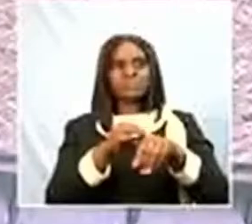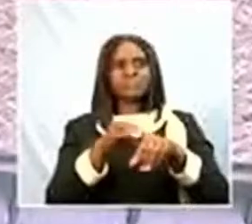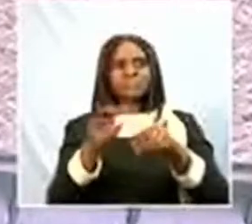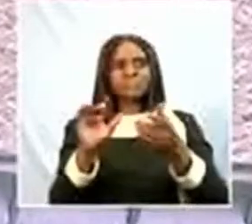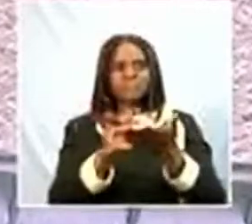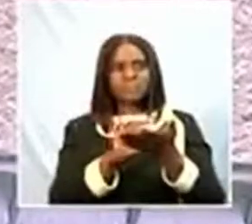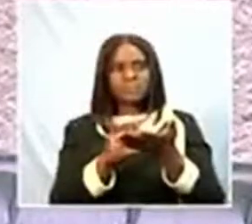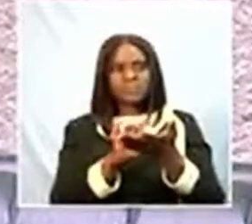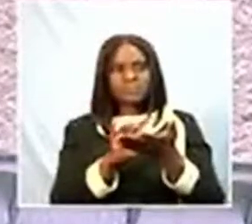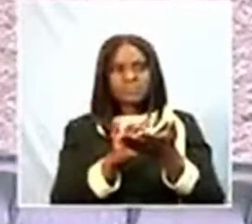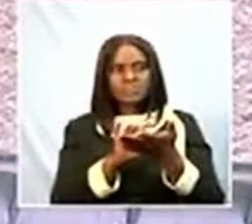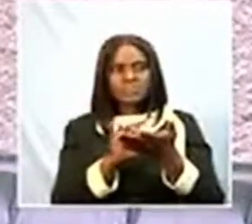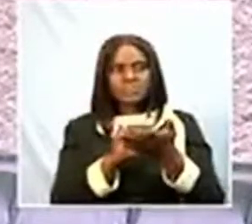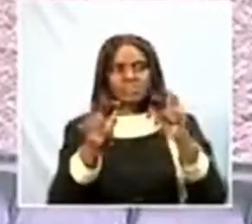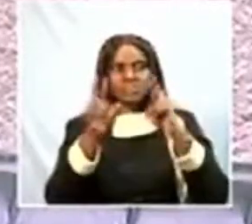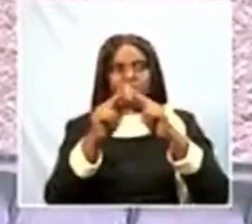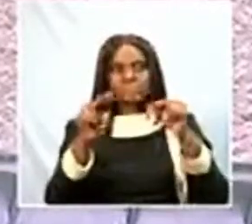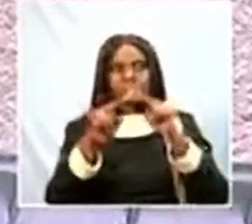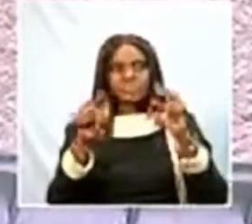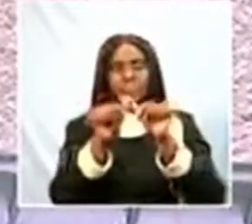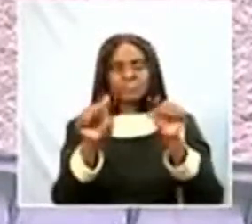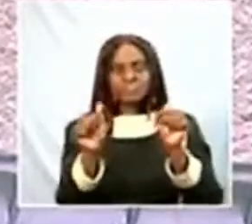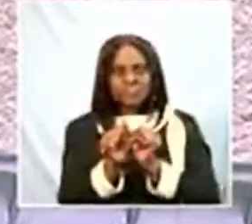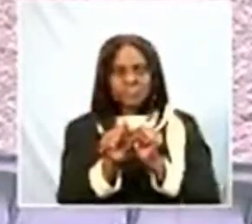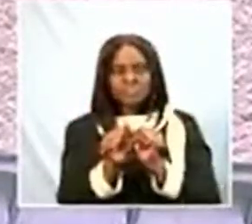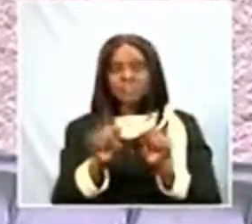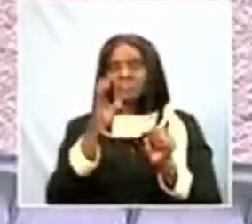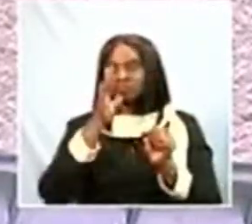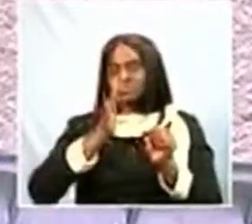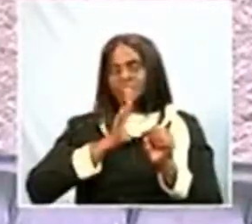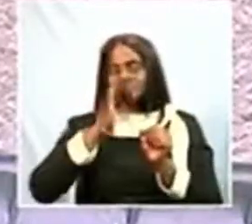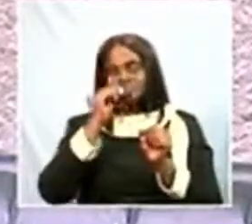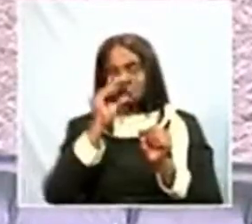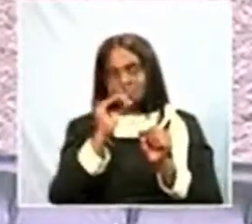through what the rural areas are going through. Madam Speaker,